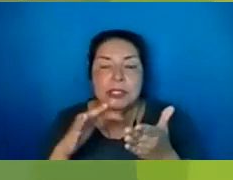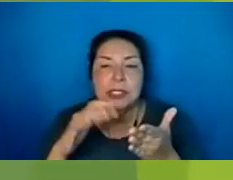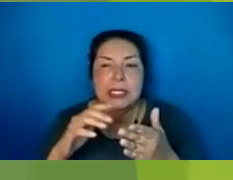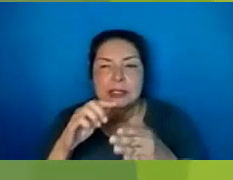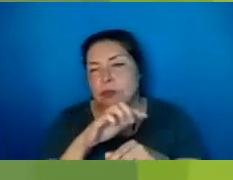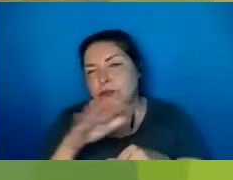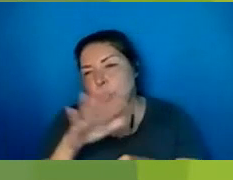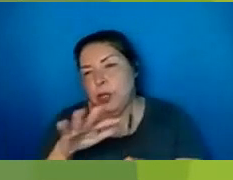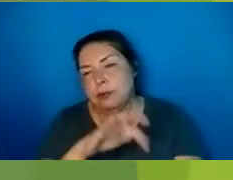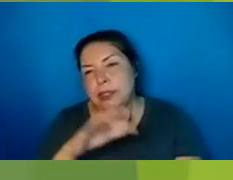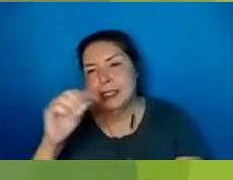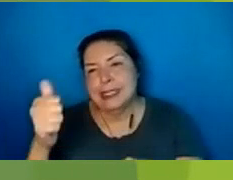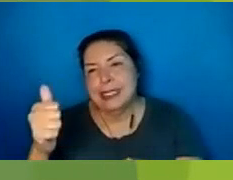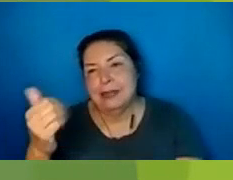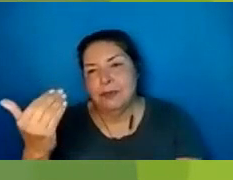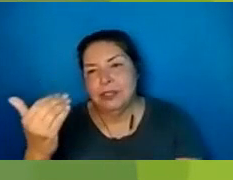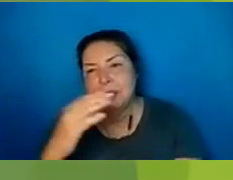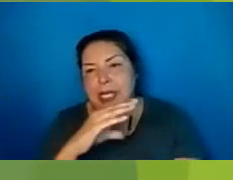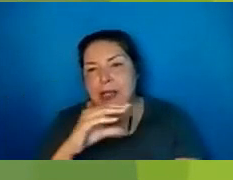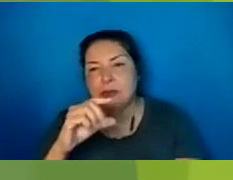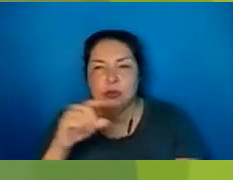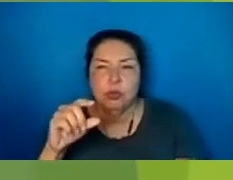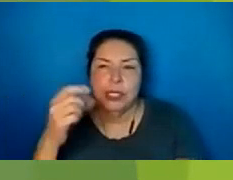to 11:15, and we're located at